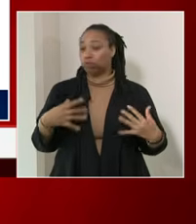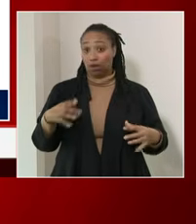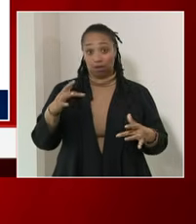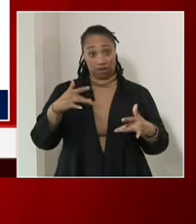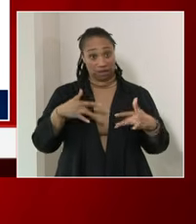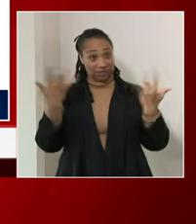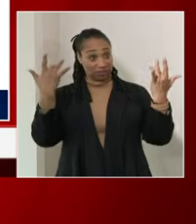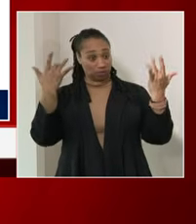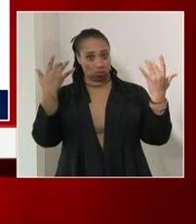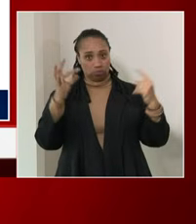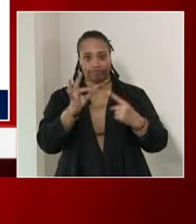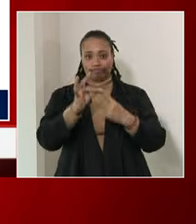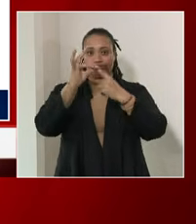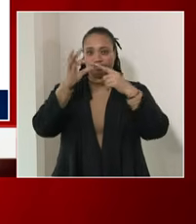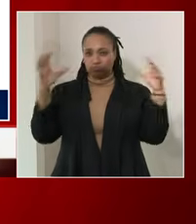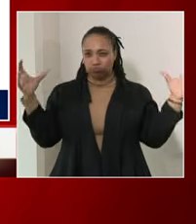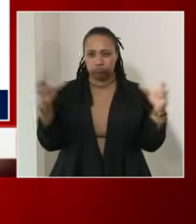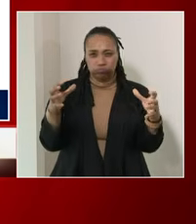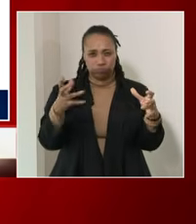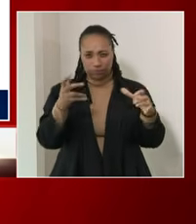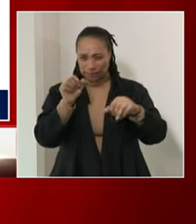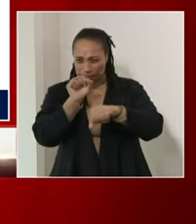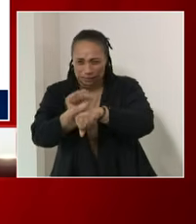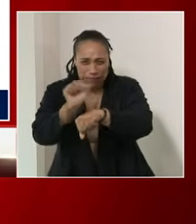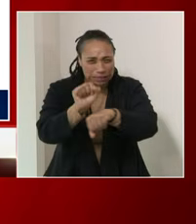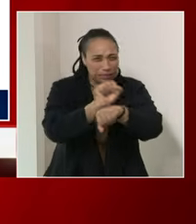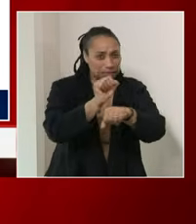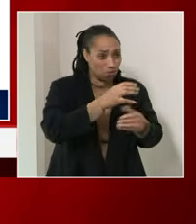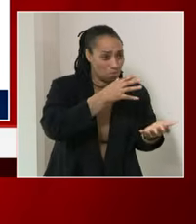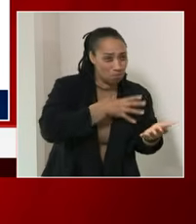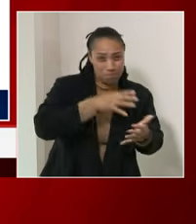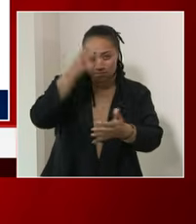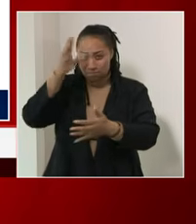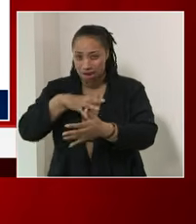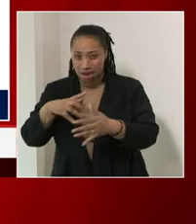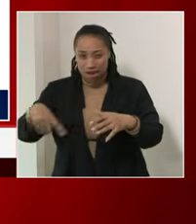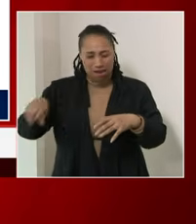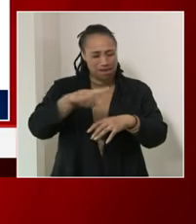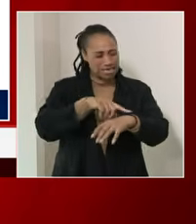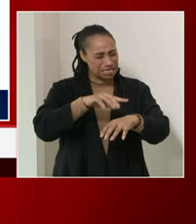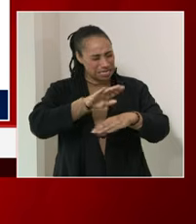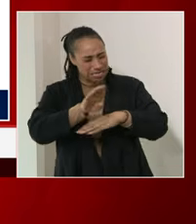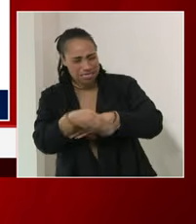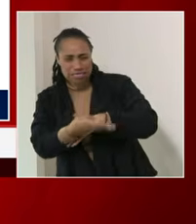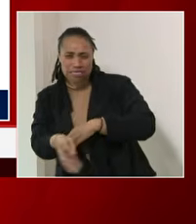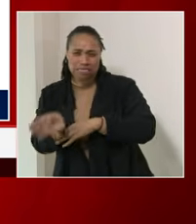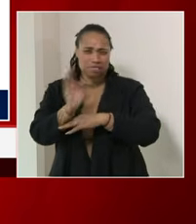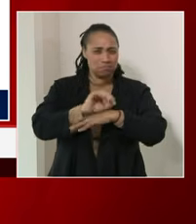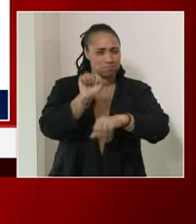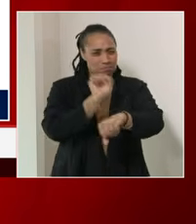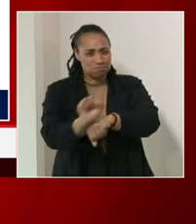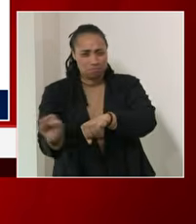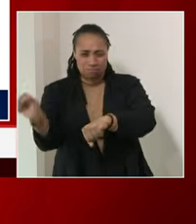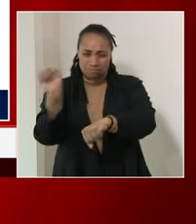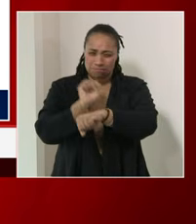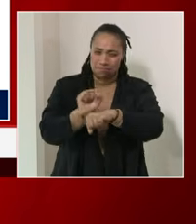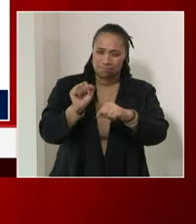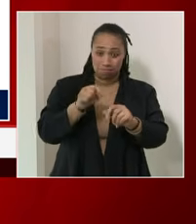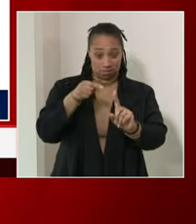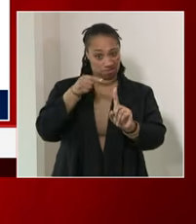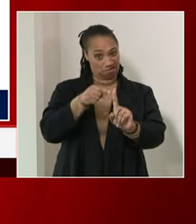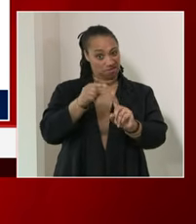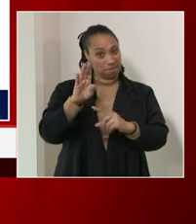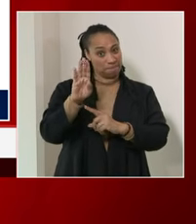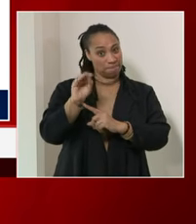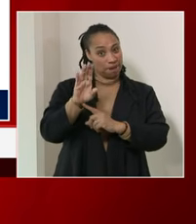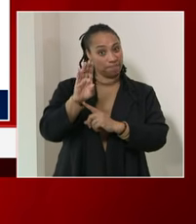women comprising the snow team, I'm happy to report that we began the Bobcat operation at the beginning of the weekend. We